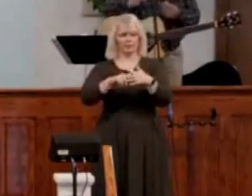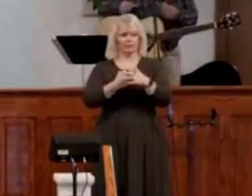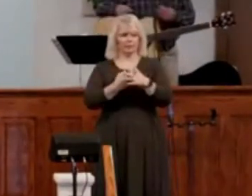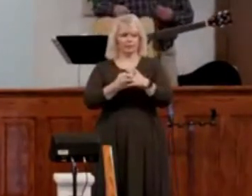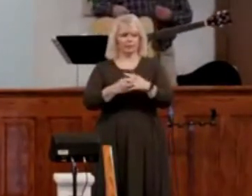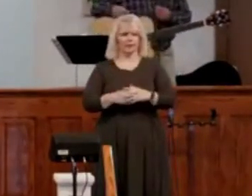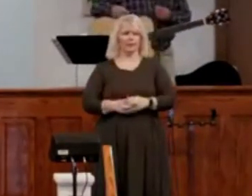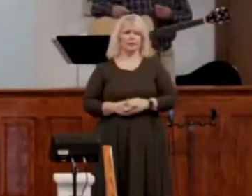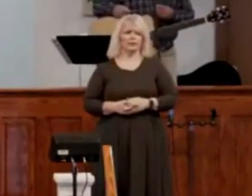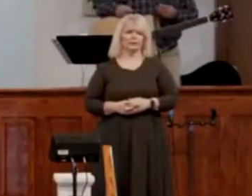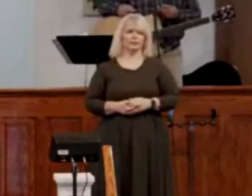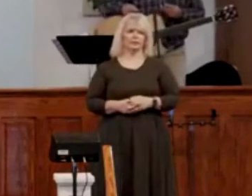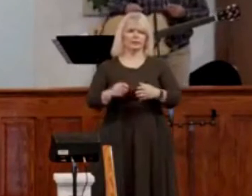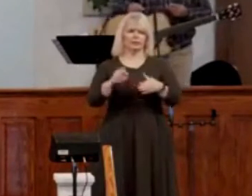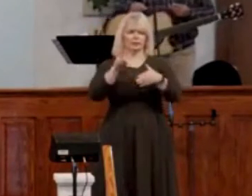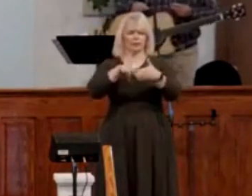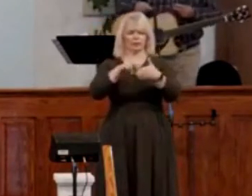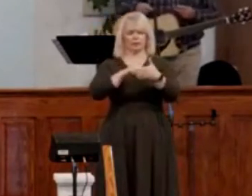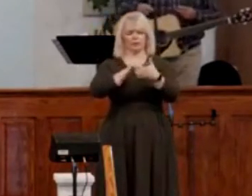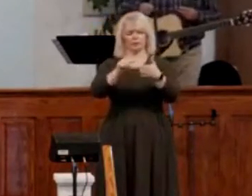before we look to the scriptures.